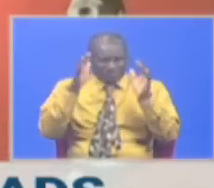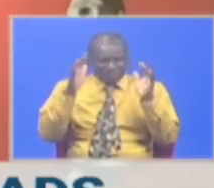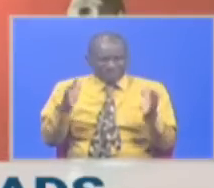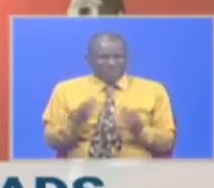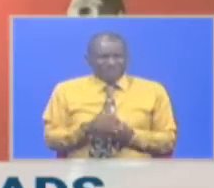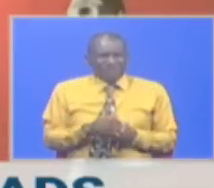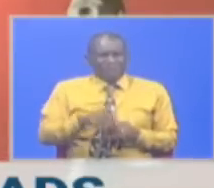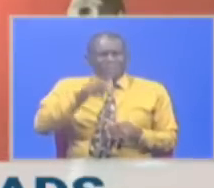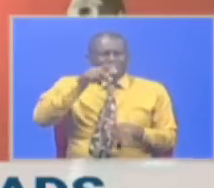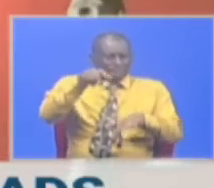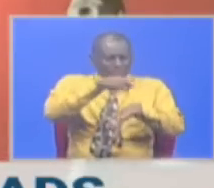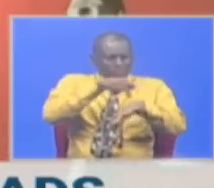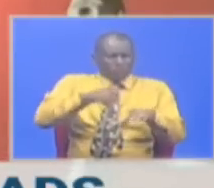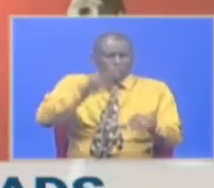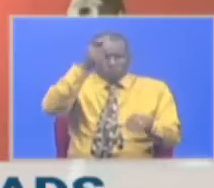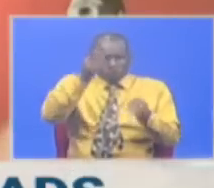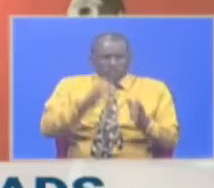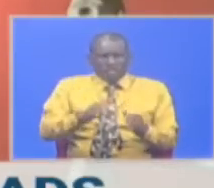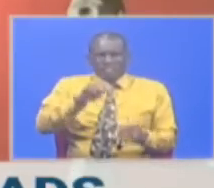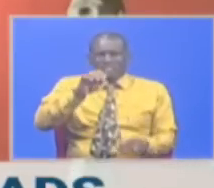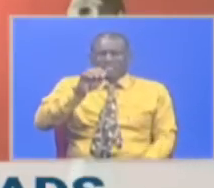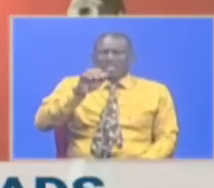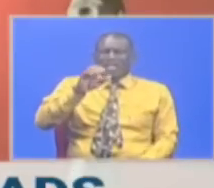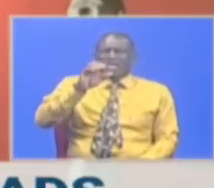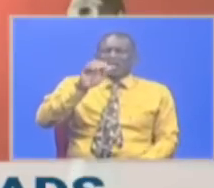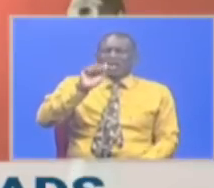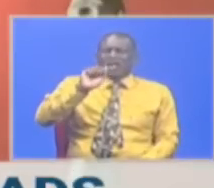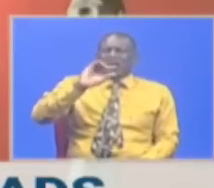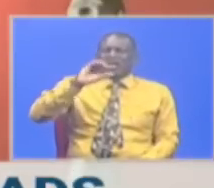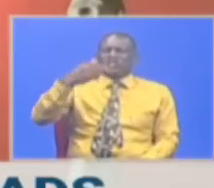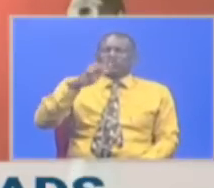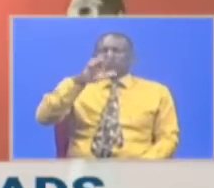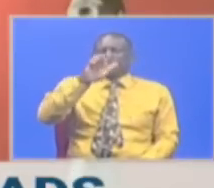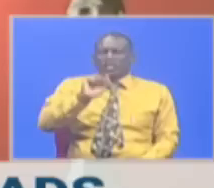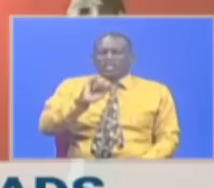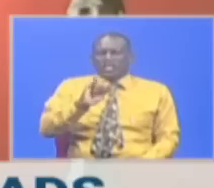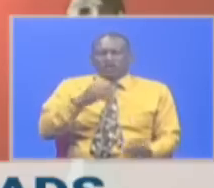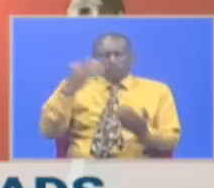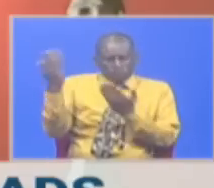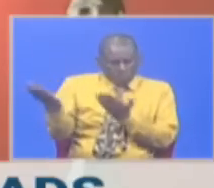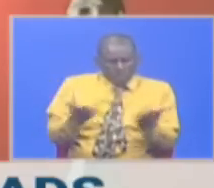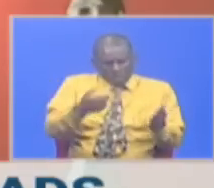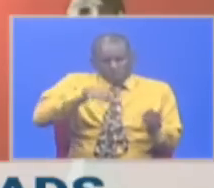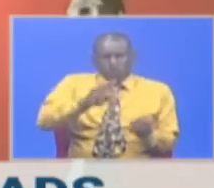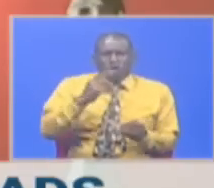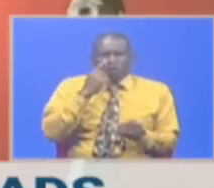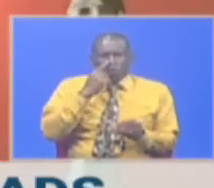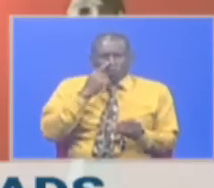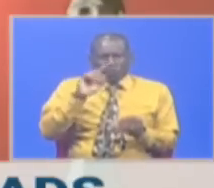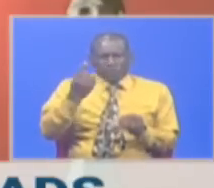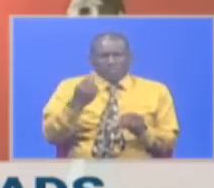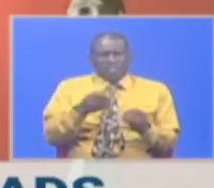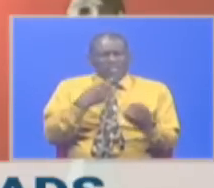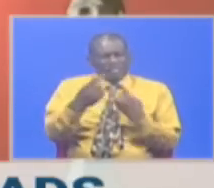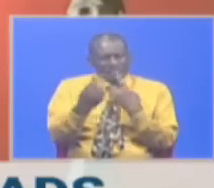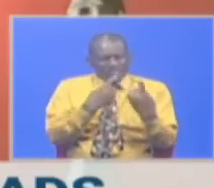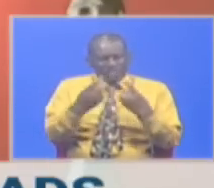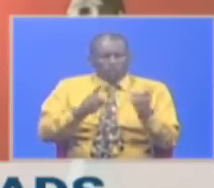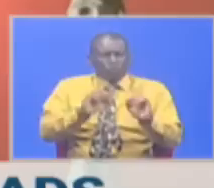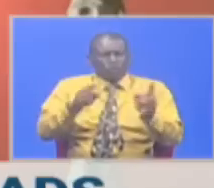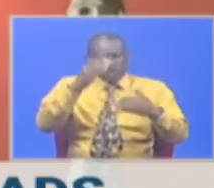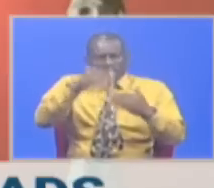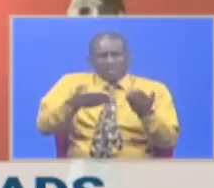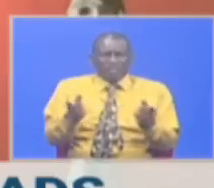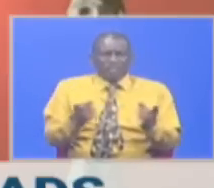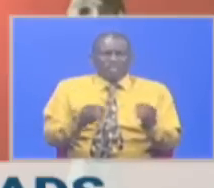Principal Judge Lydia Chode, for welcoming us to your home first and for answering all our questions. And this is a discussion that will not end because our